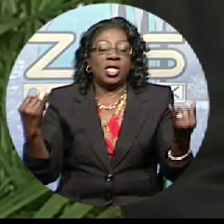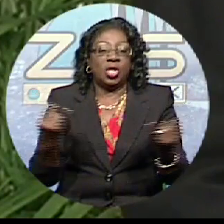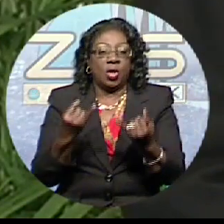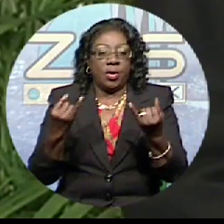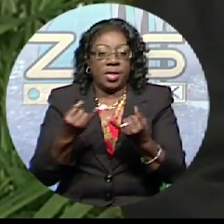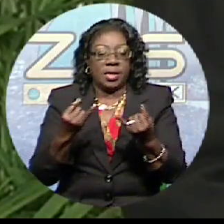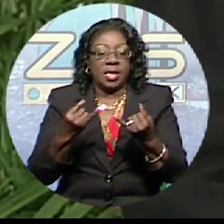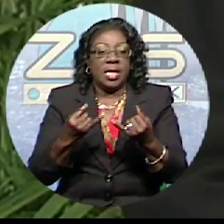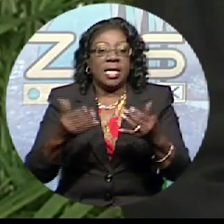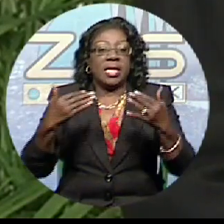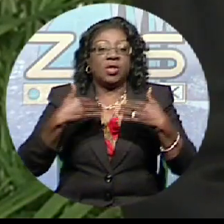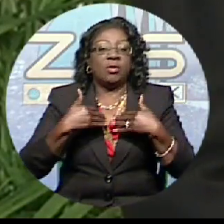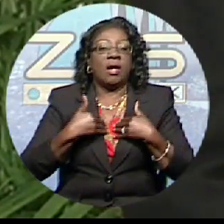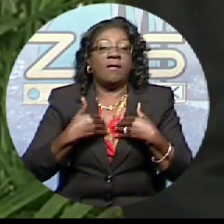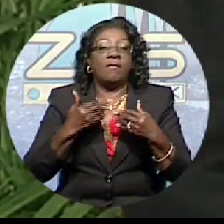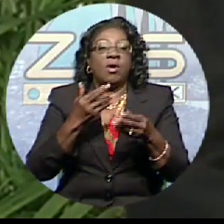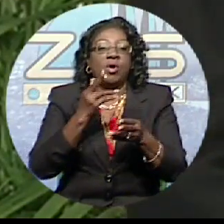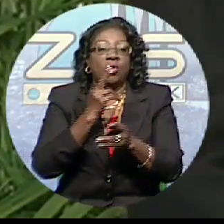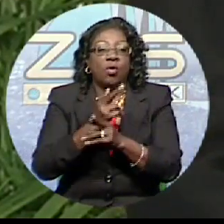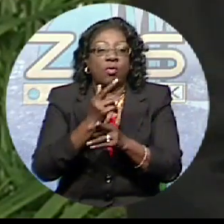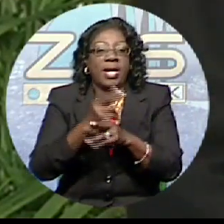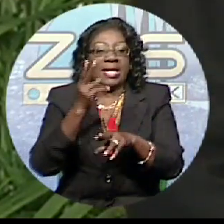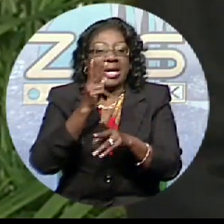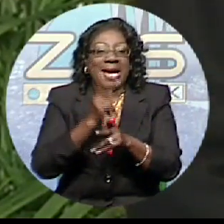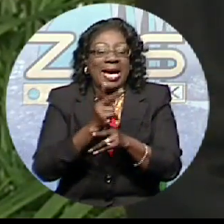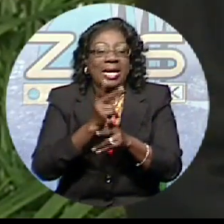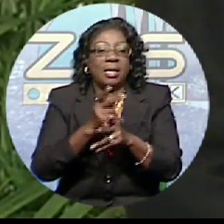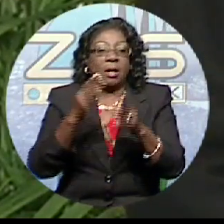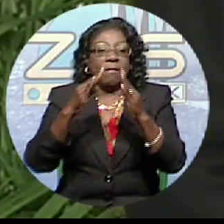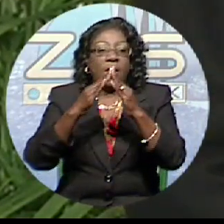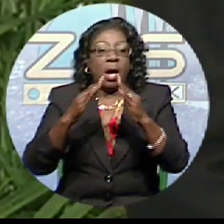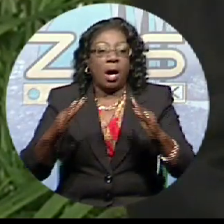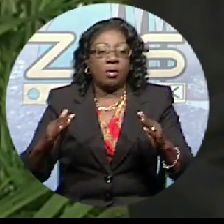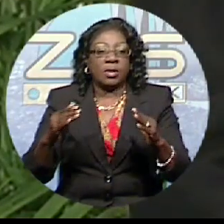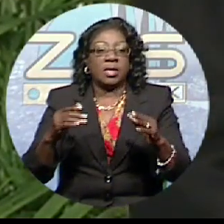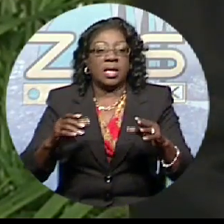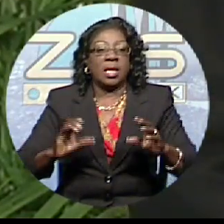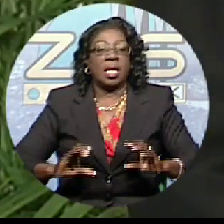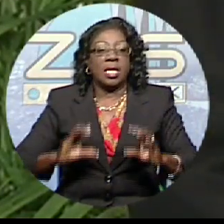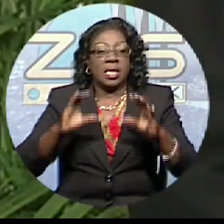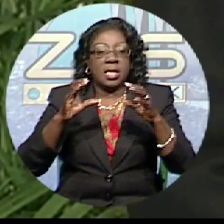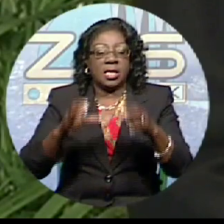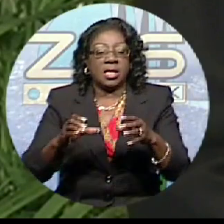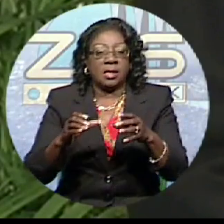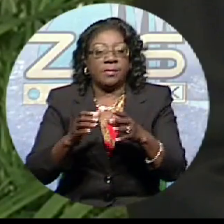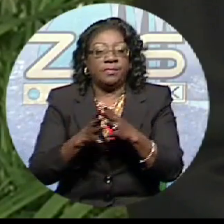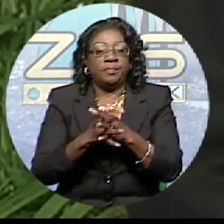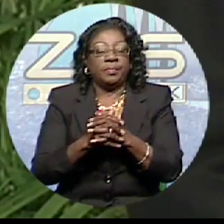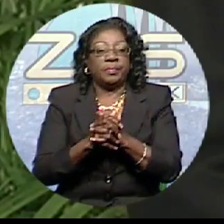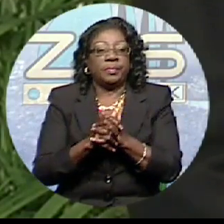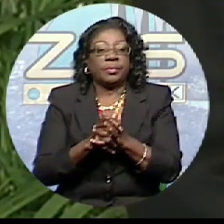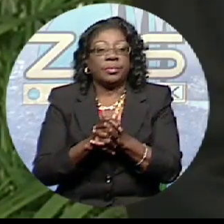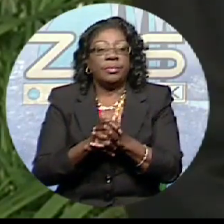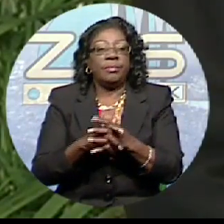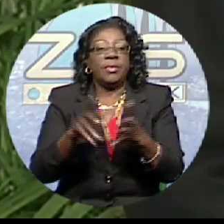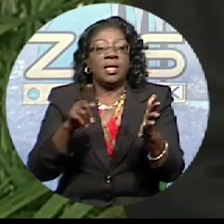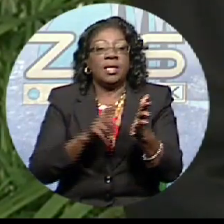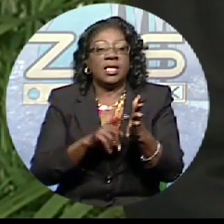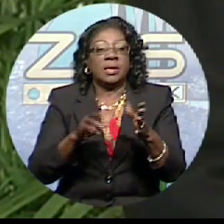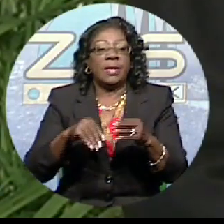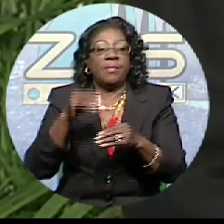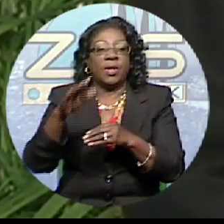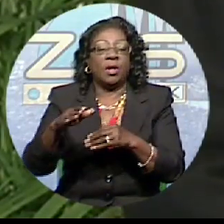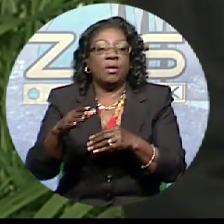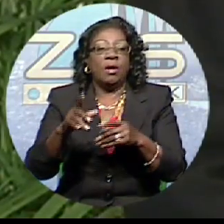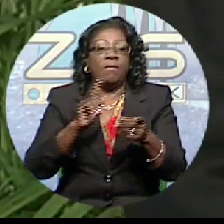adequate housing. And if you cannot demonstrate that, then the work permit will not be granted. This is being put out